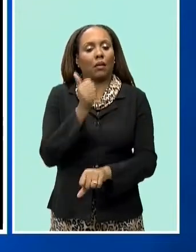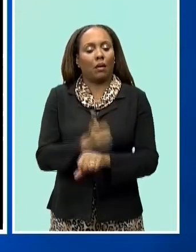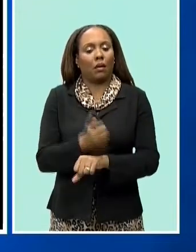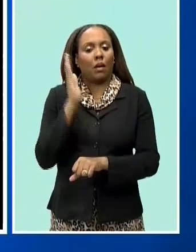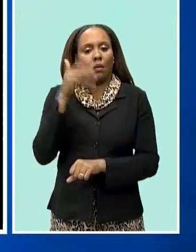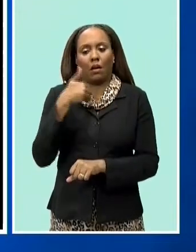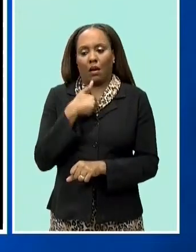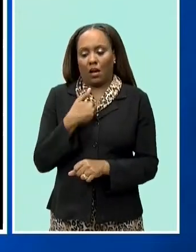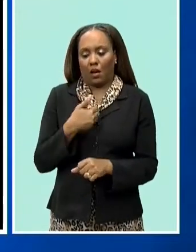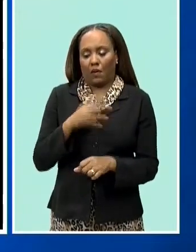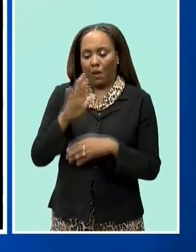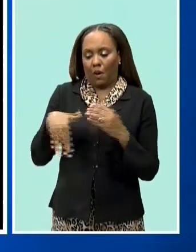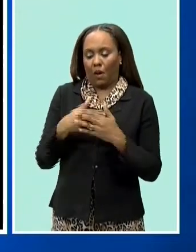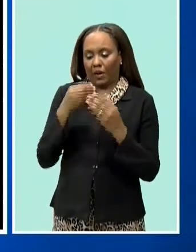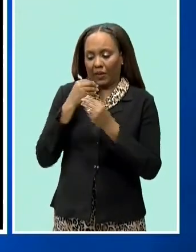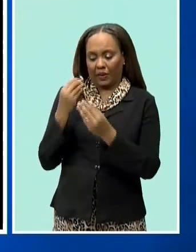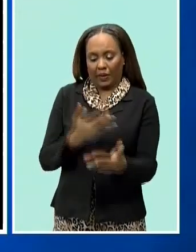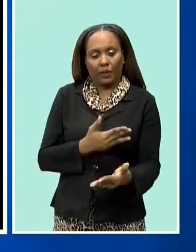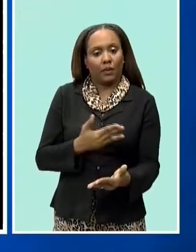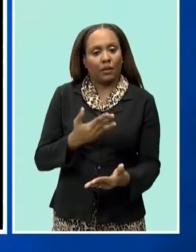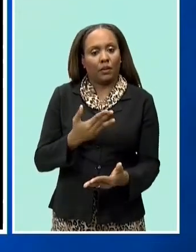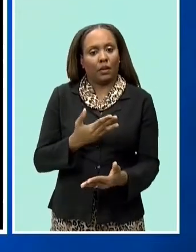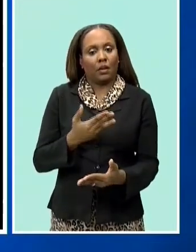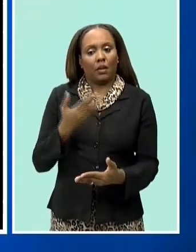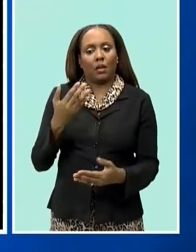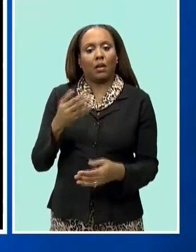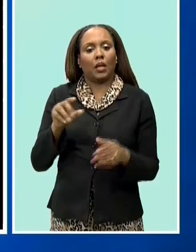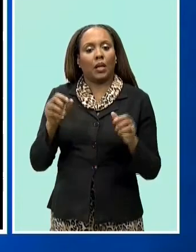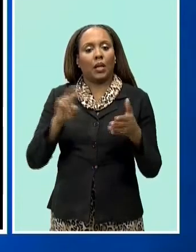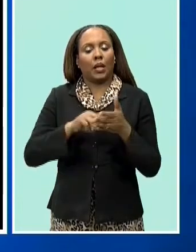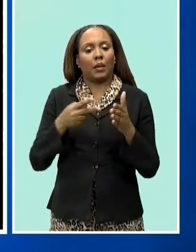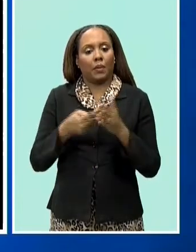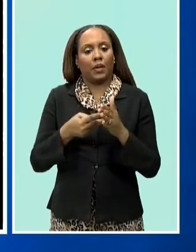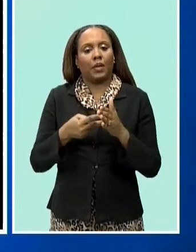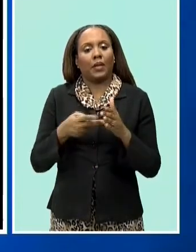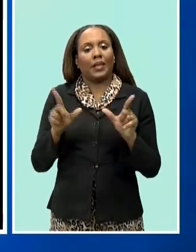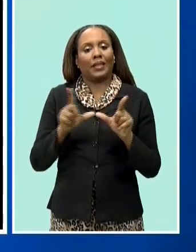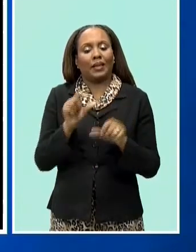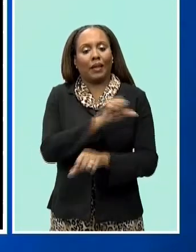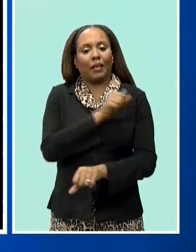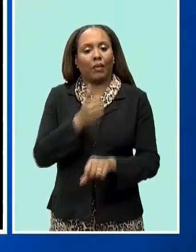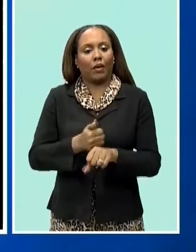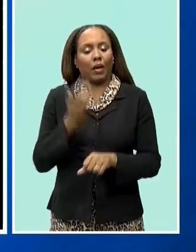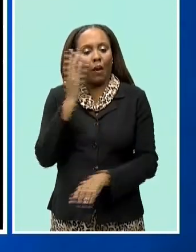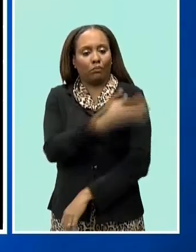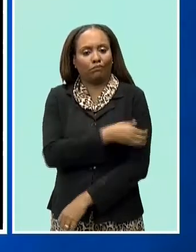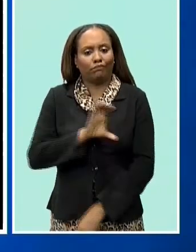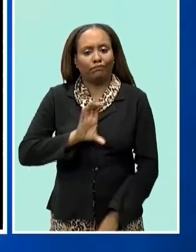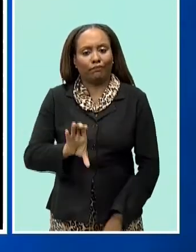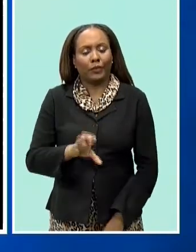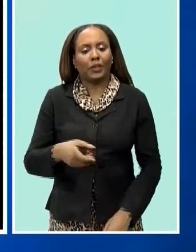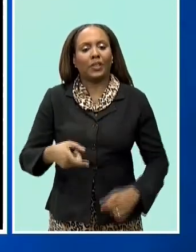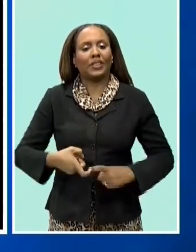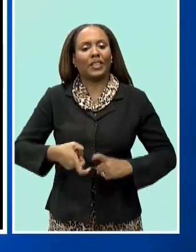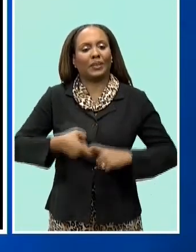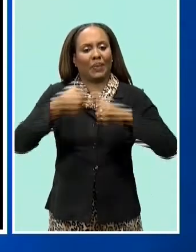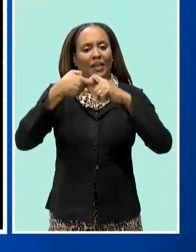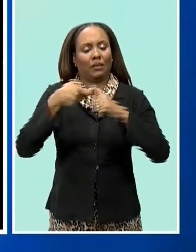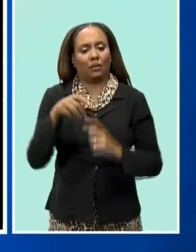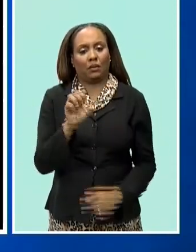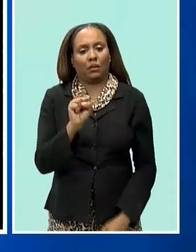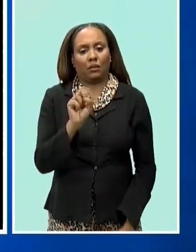to exercise its new statutory powers to suspend permits for the habitual errant